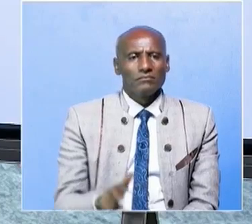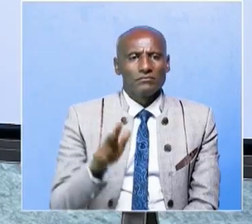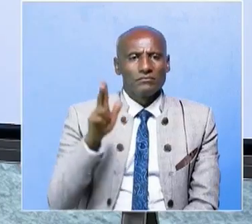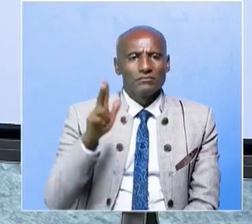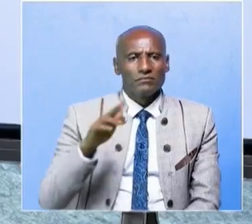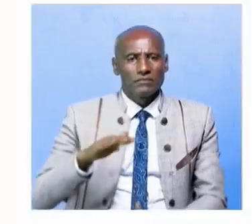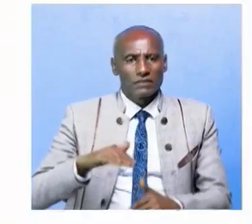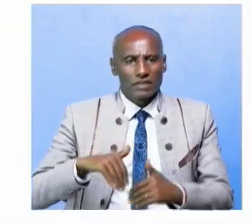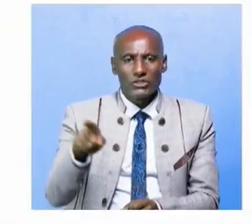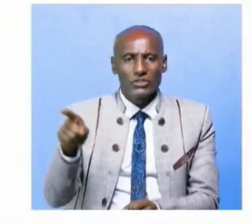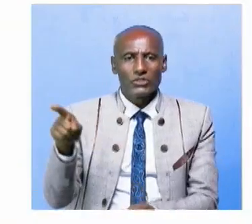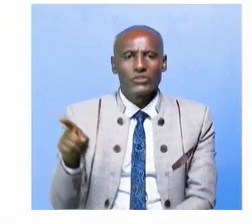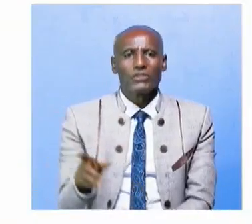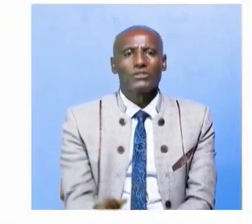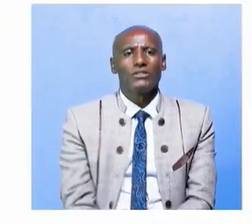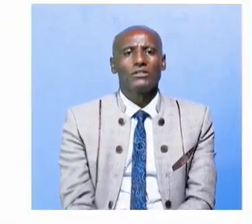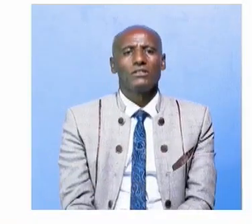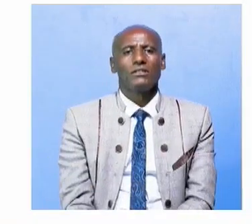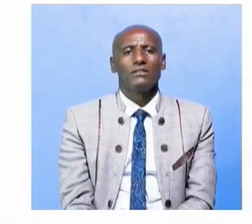How do you reckon?